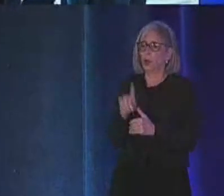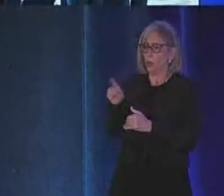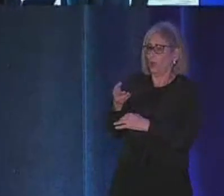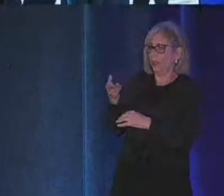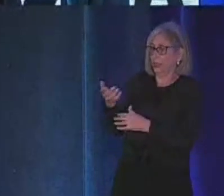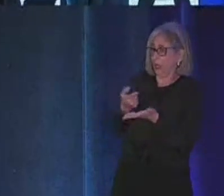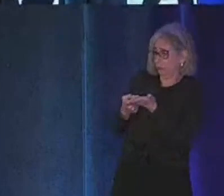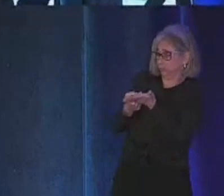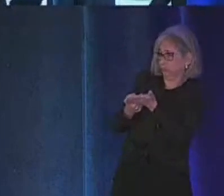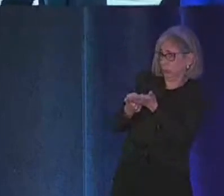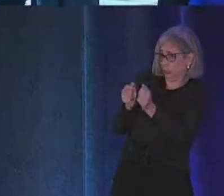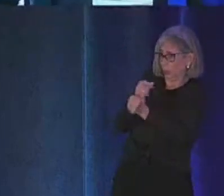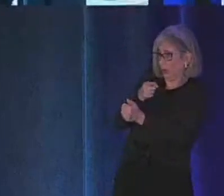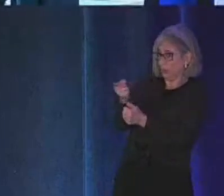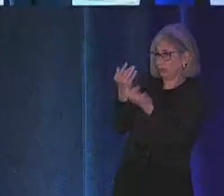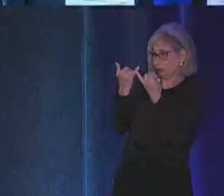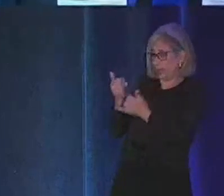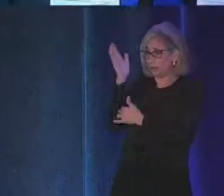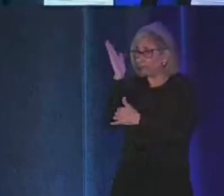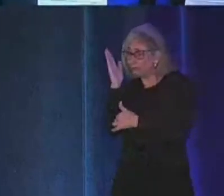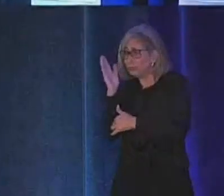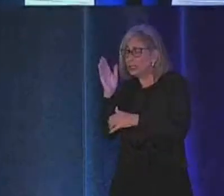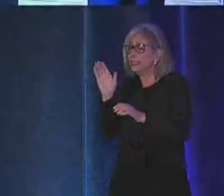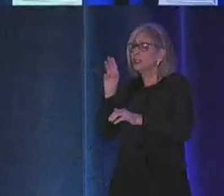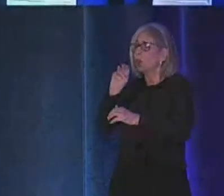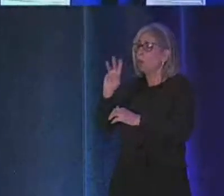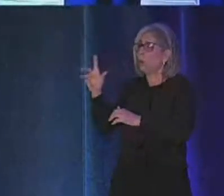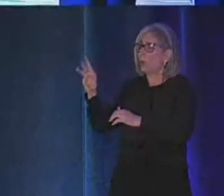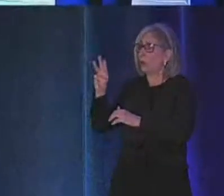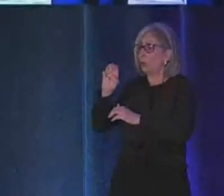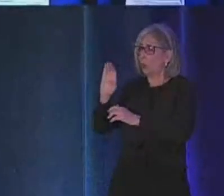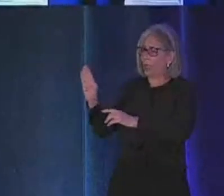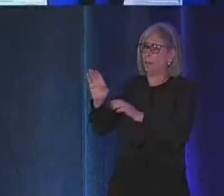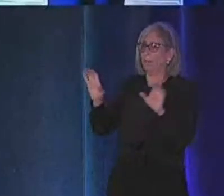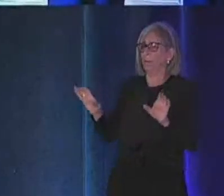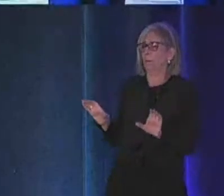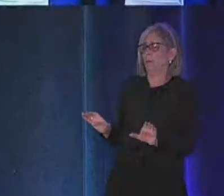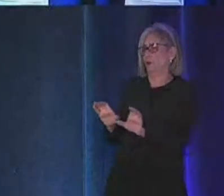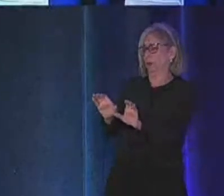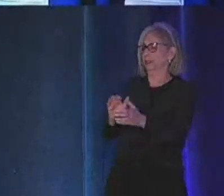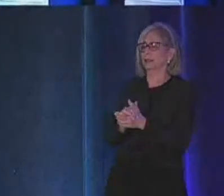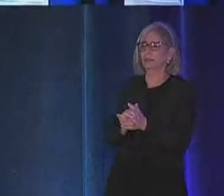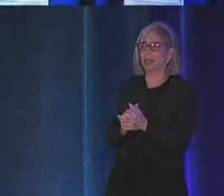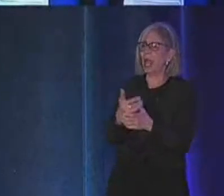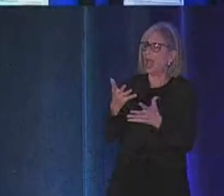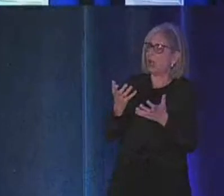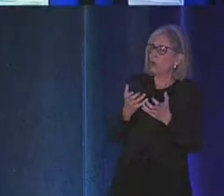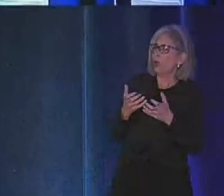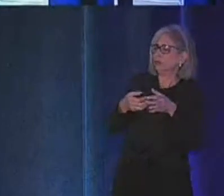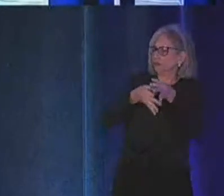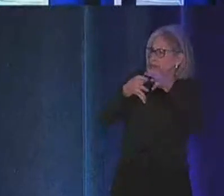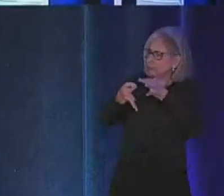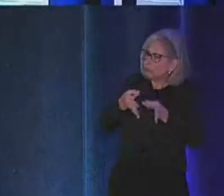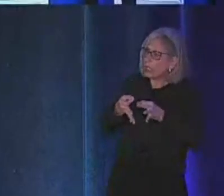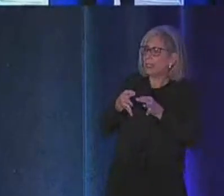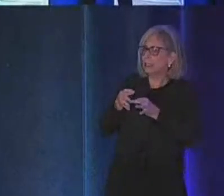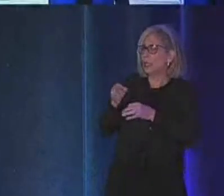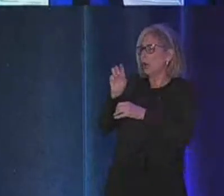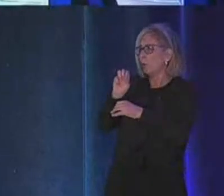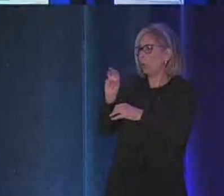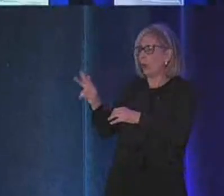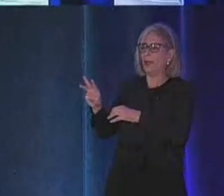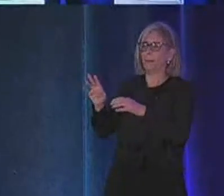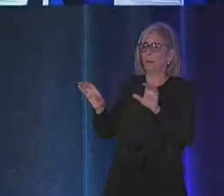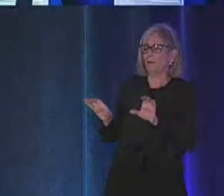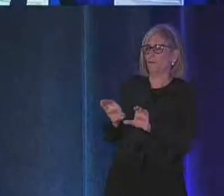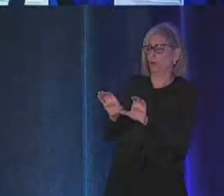love to talk about, obviously, is web performance. And today what I'm going to do is I'm going to kind of go through web performance and talk